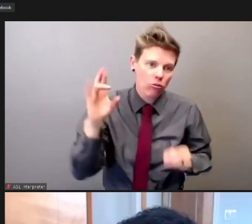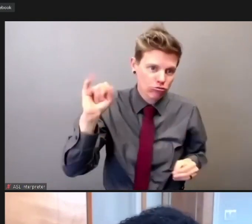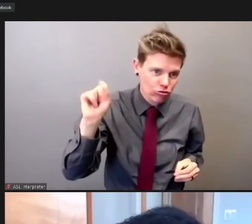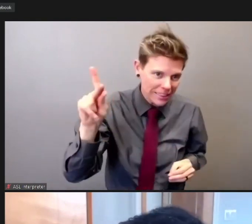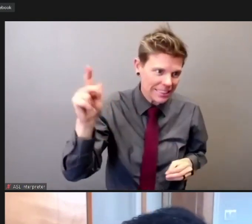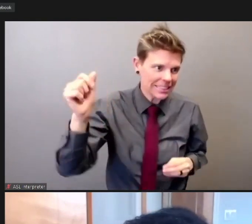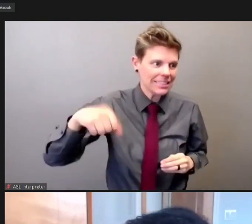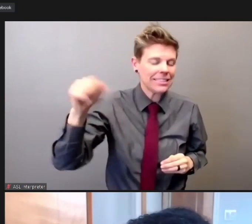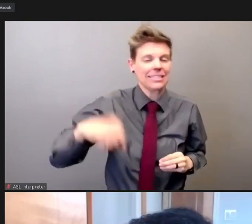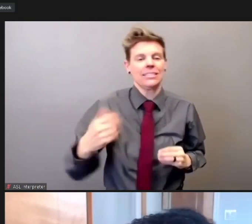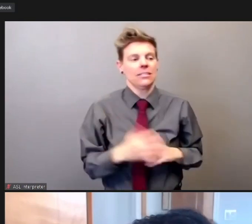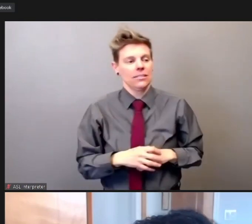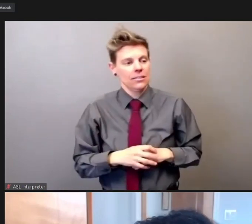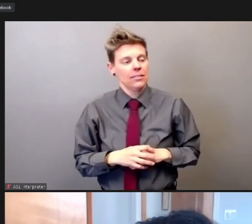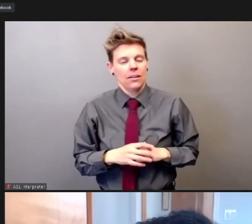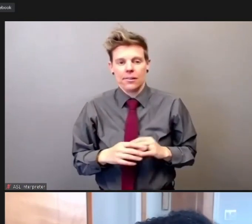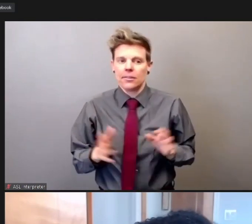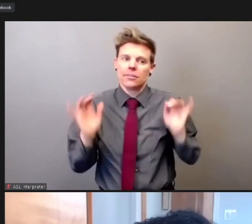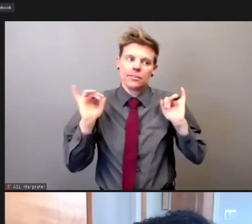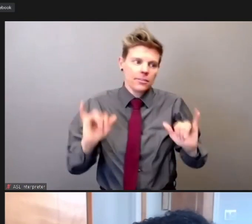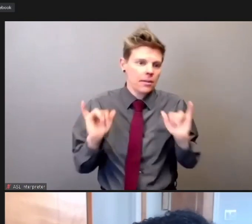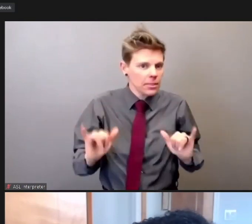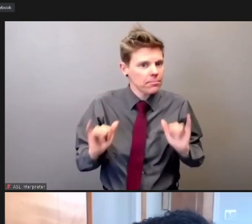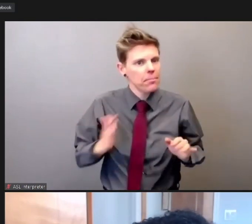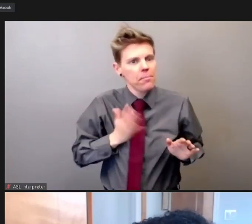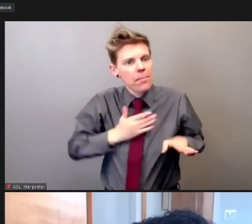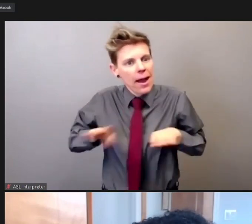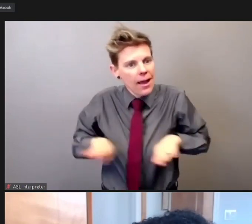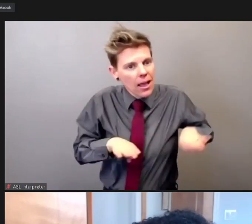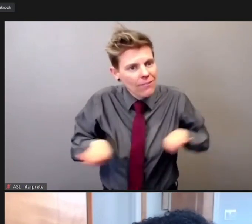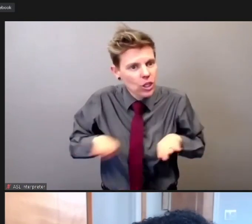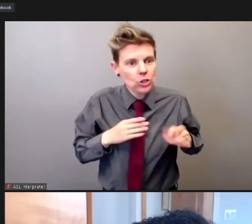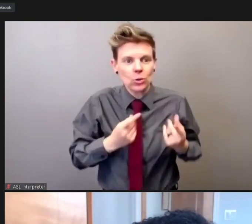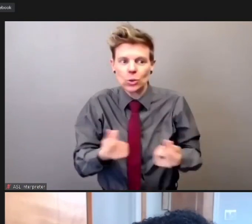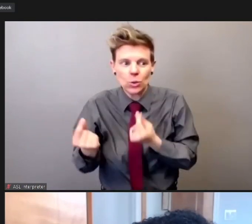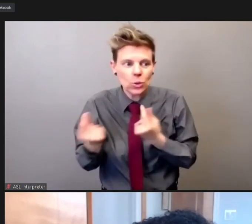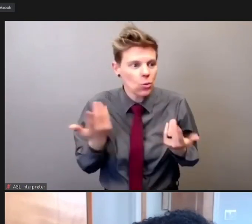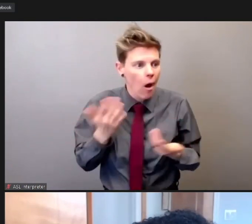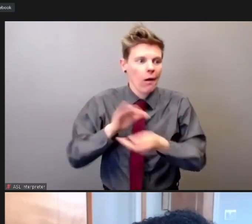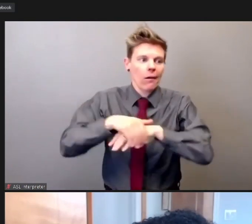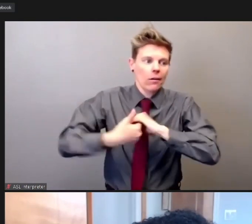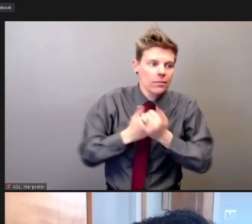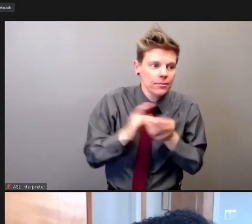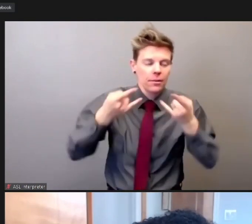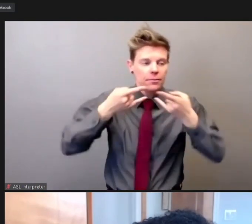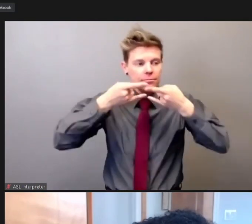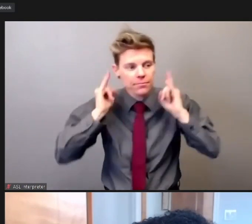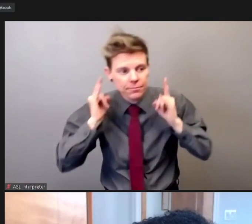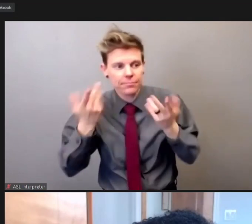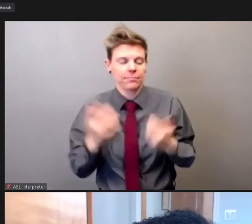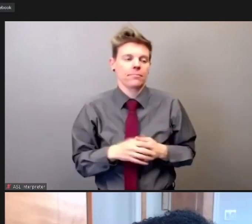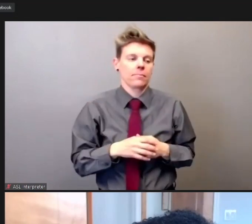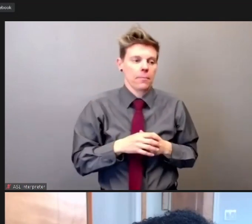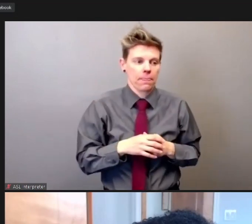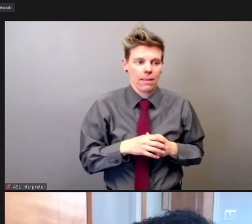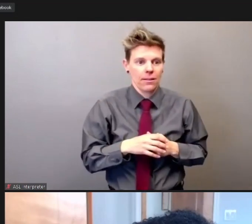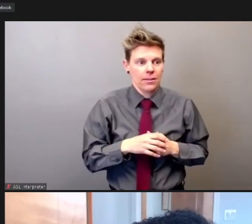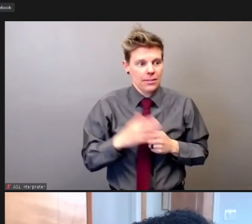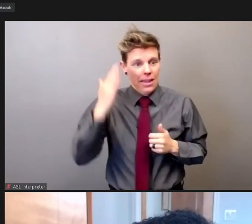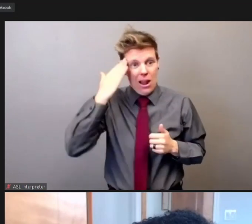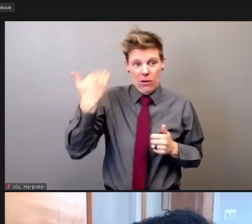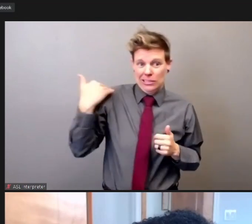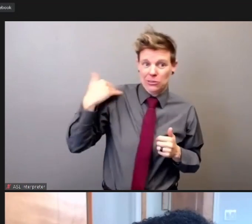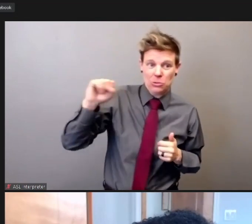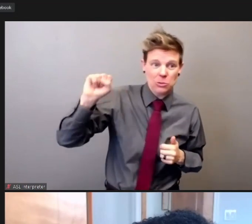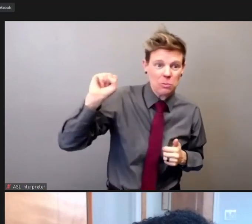washing, and if you don't have a Super Bowl neighborhood party, all of this creates a problem. We'll have